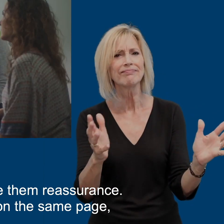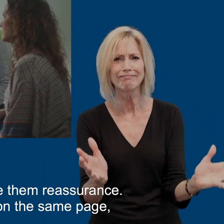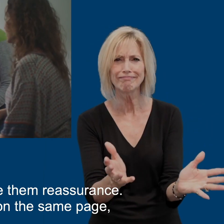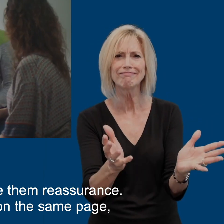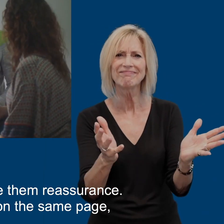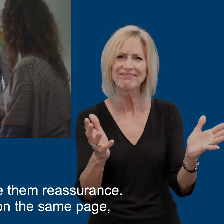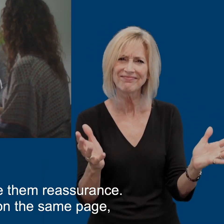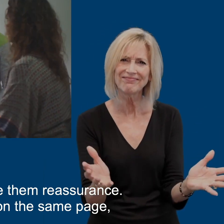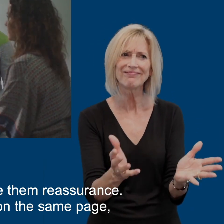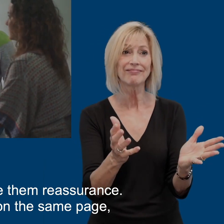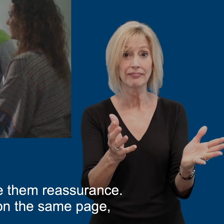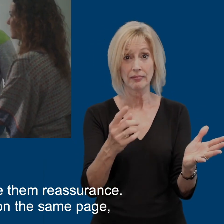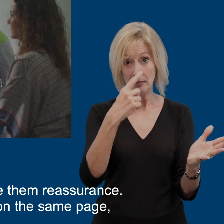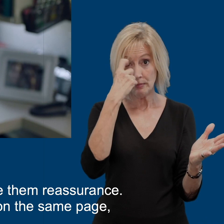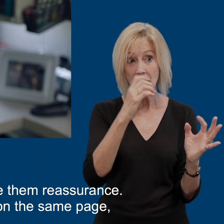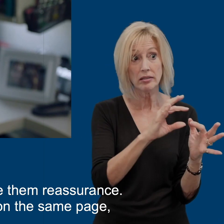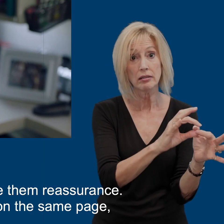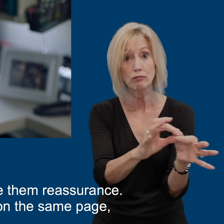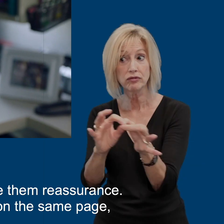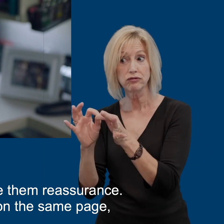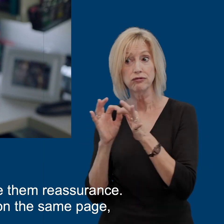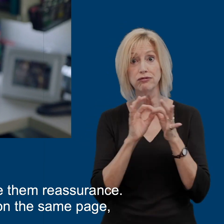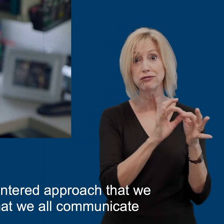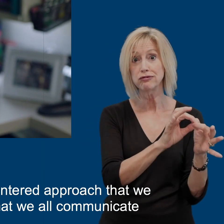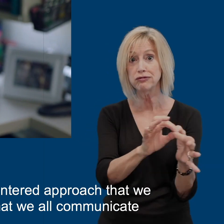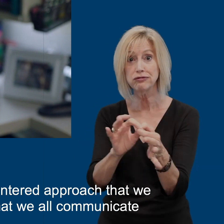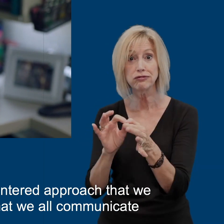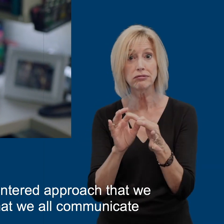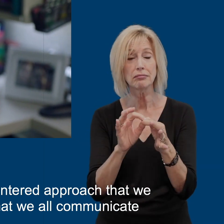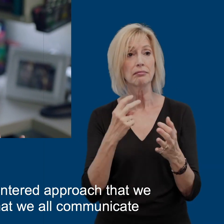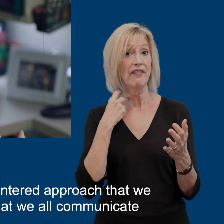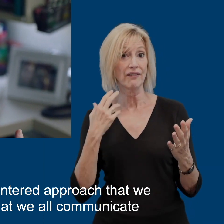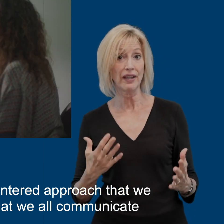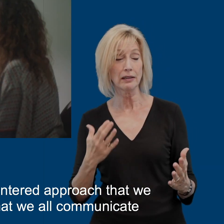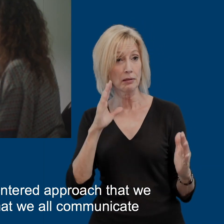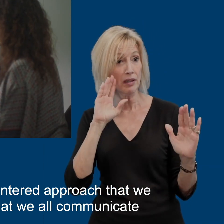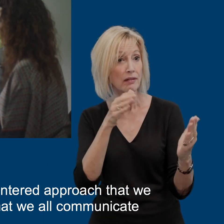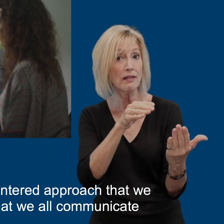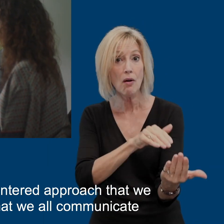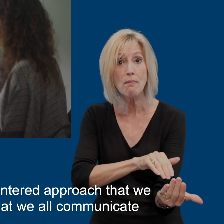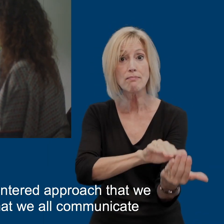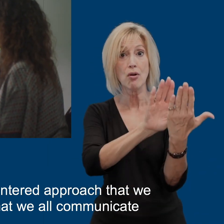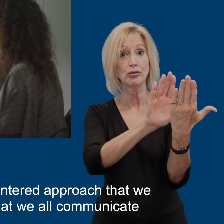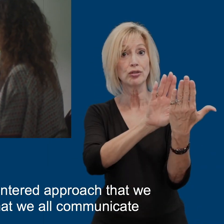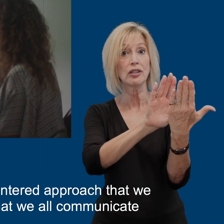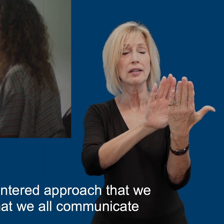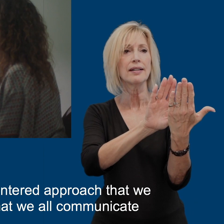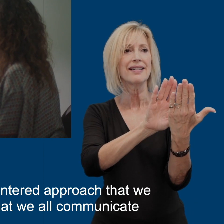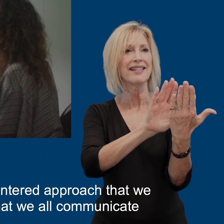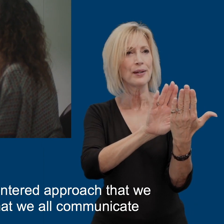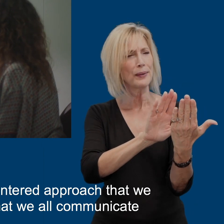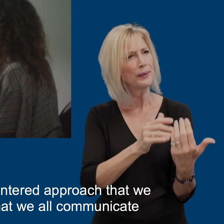them reassurance. And because we're all on the same page, because of that victim-centered approach that